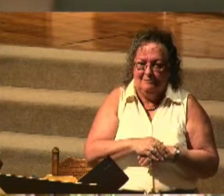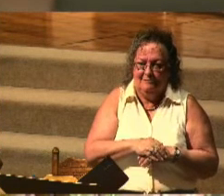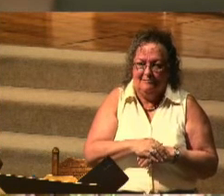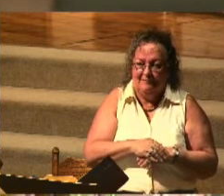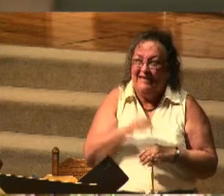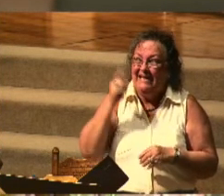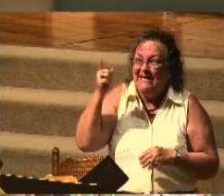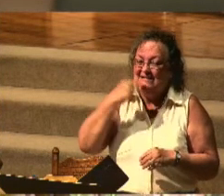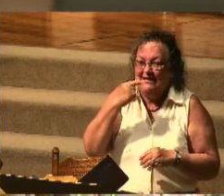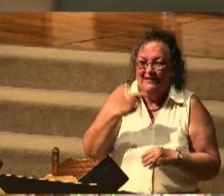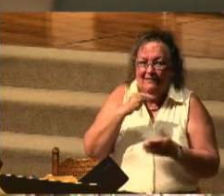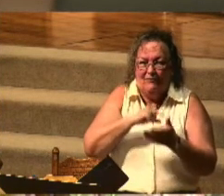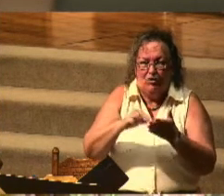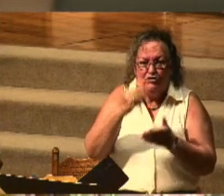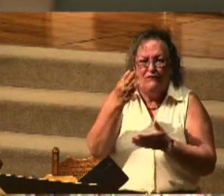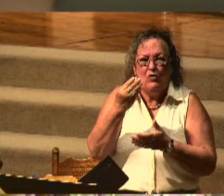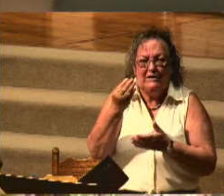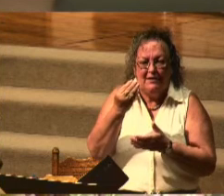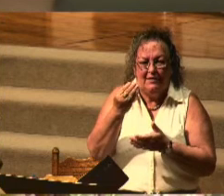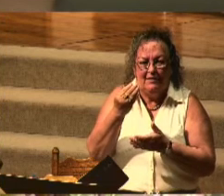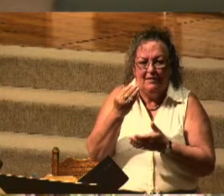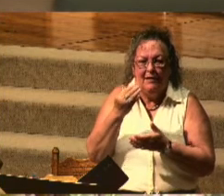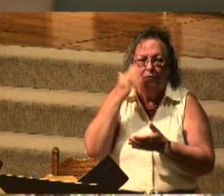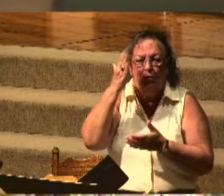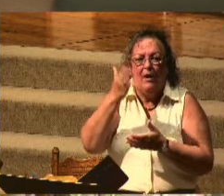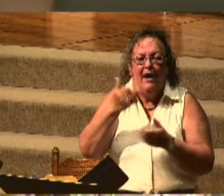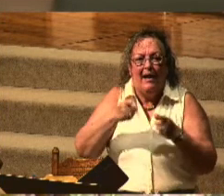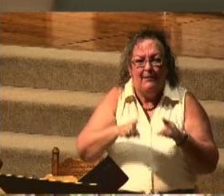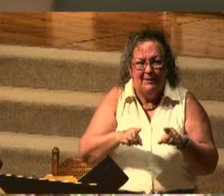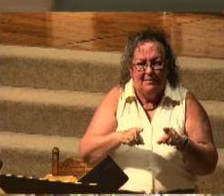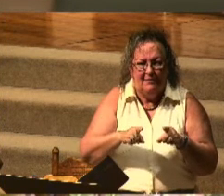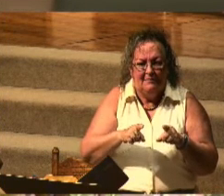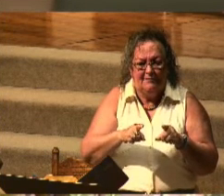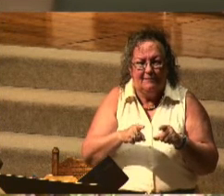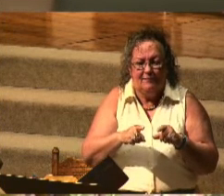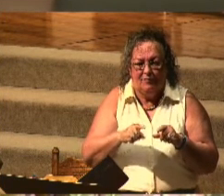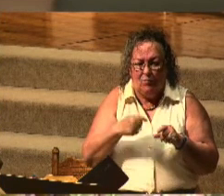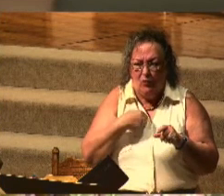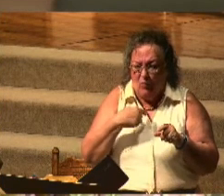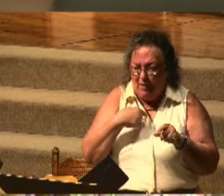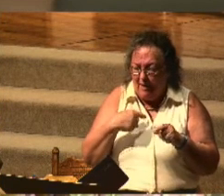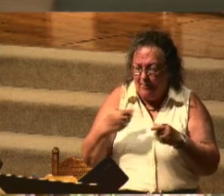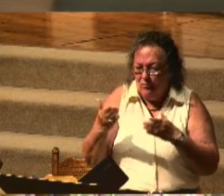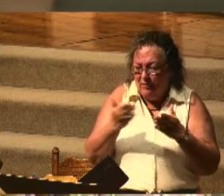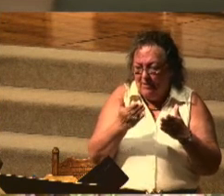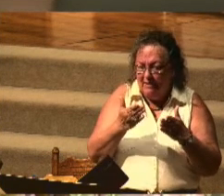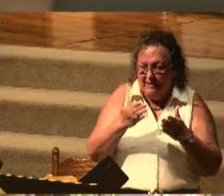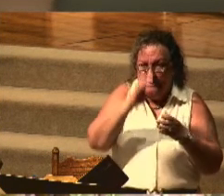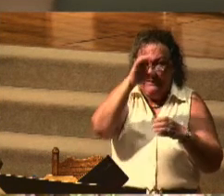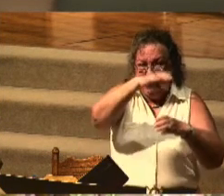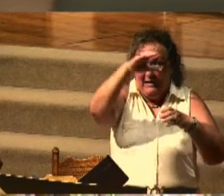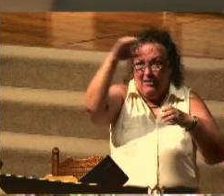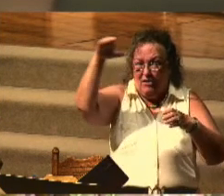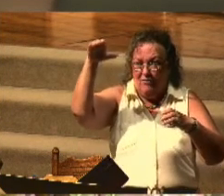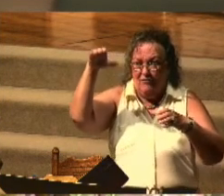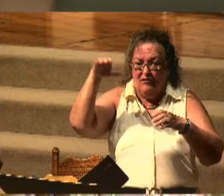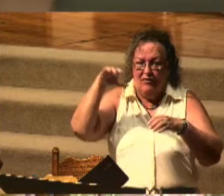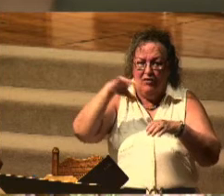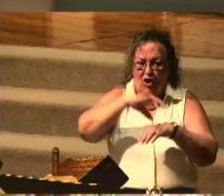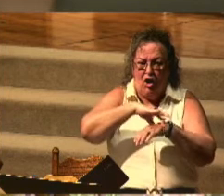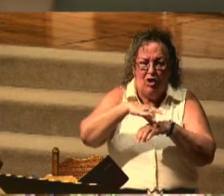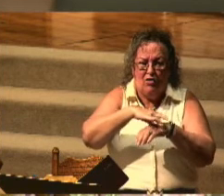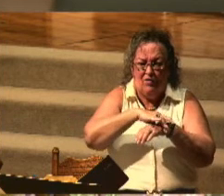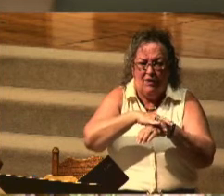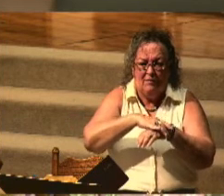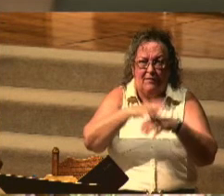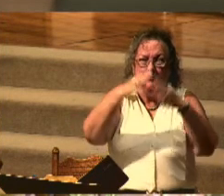he said in verse 14, "It shall come to pass when I bring the cloud over the earth that the bow shall be seen in the